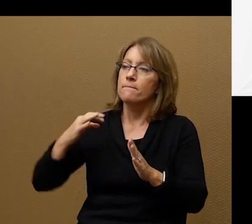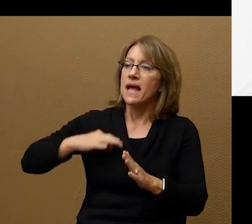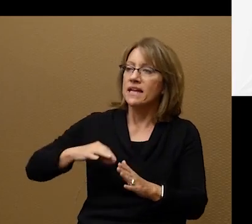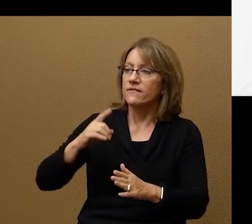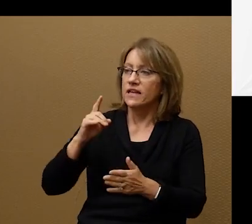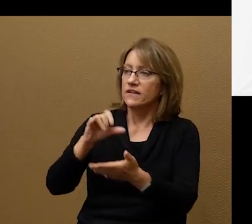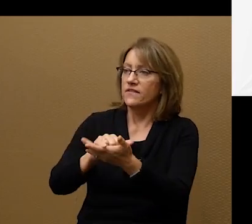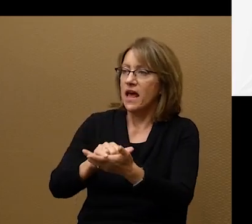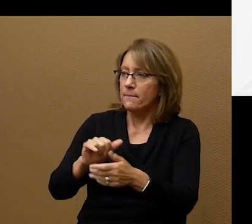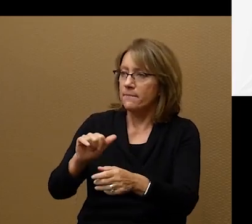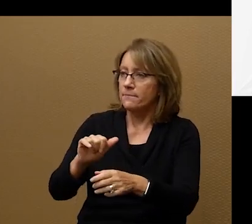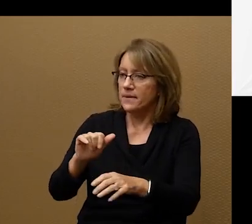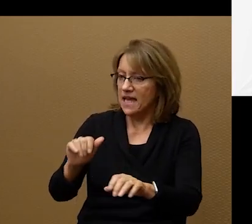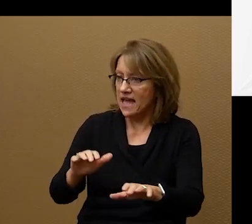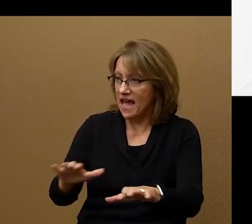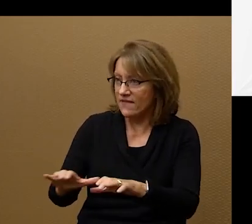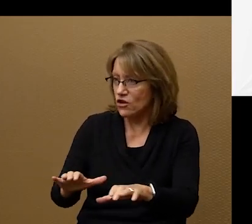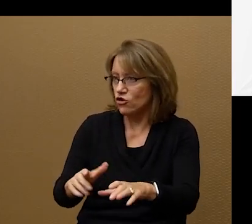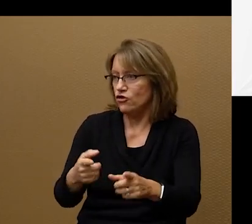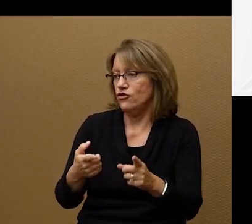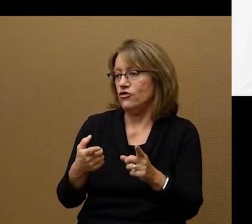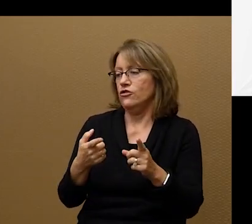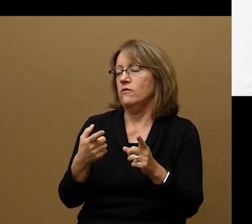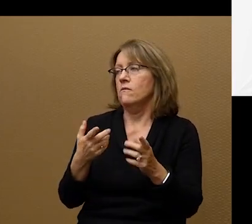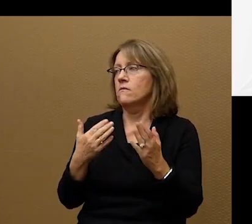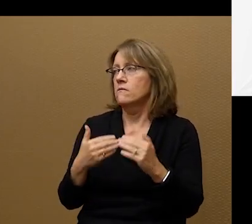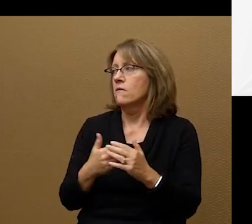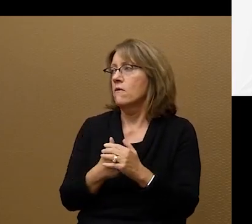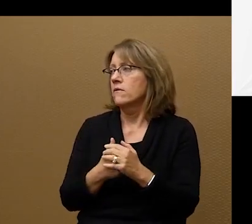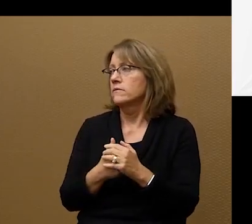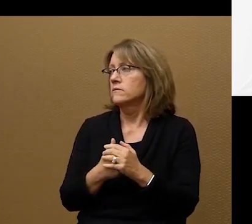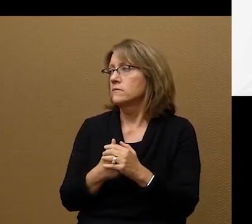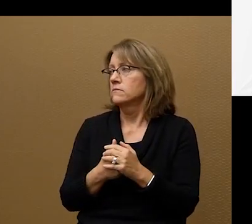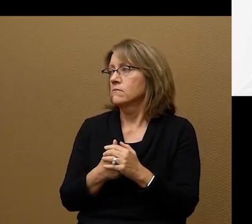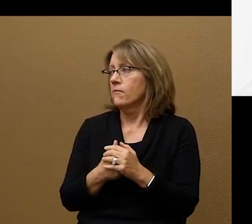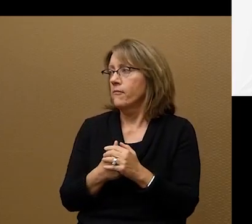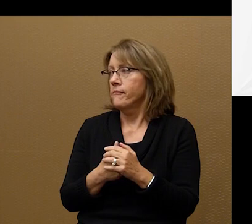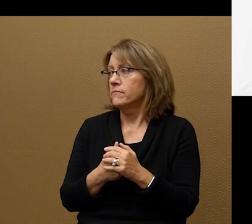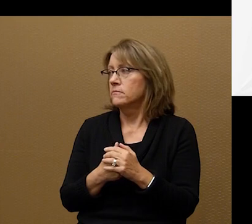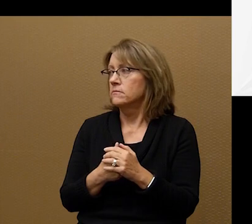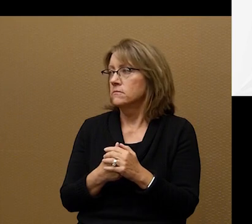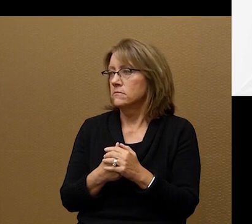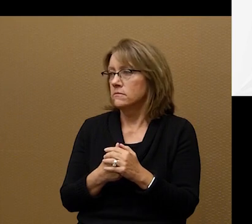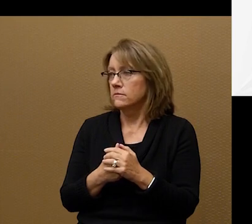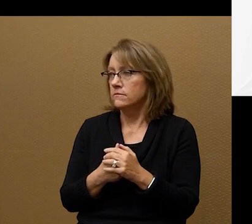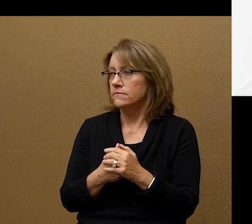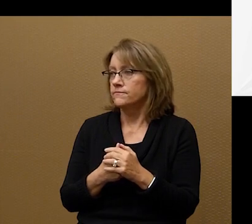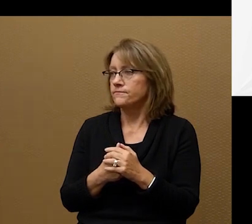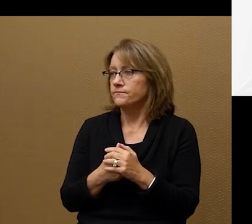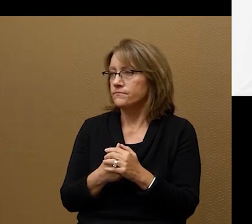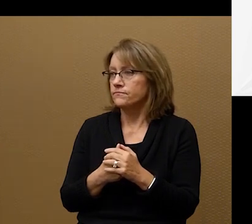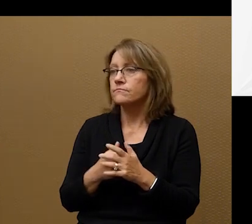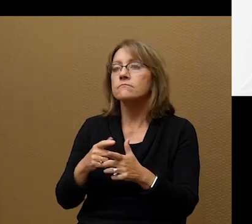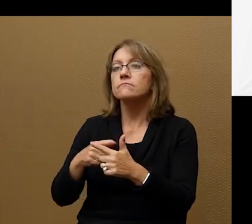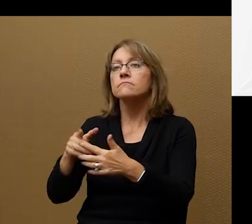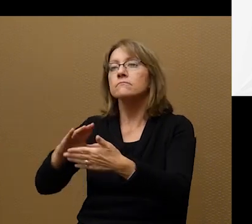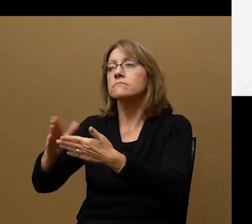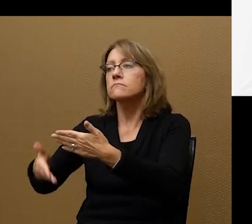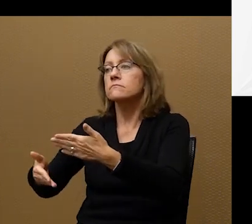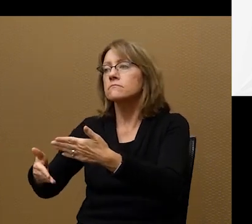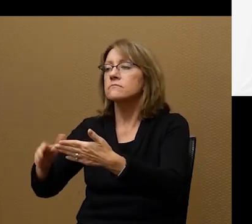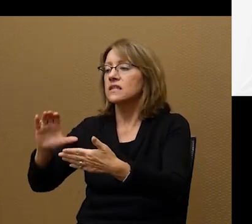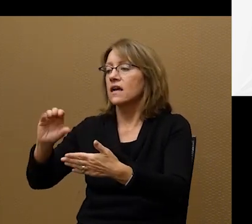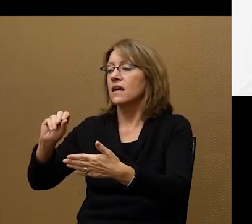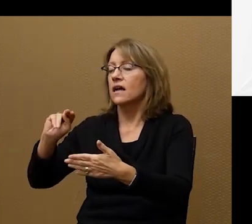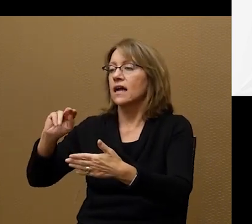then what the behavior was, and then the consequence, which is